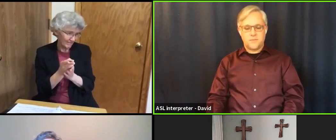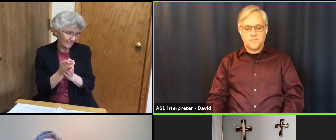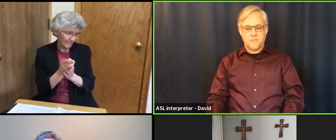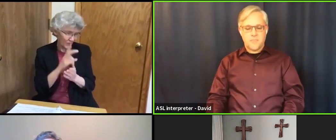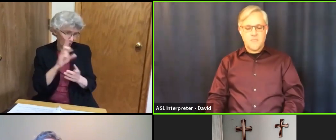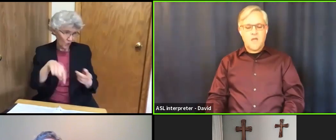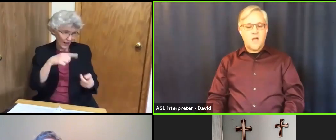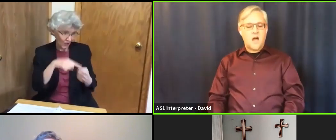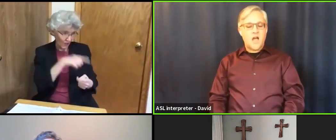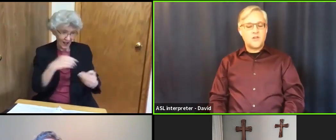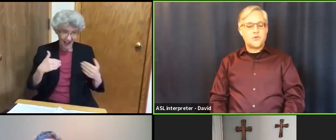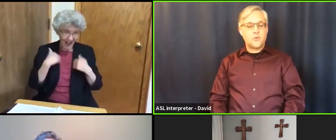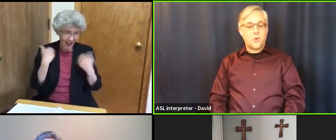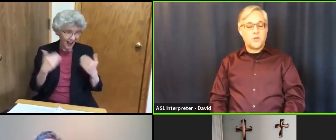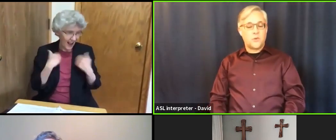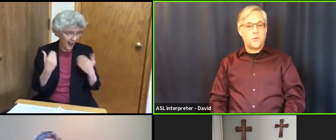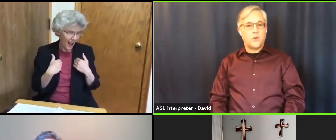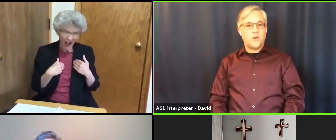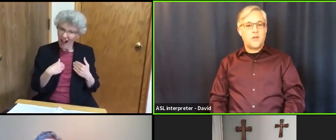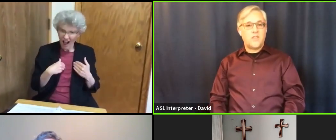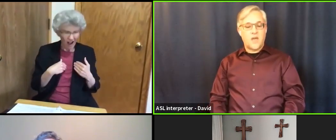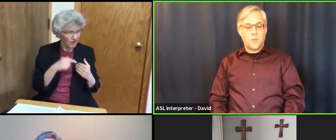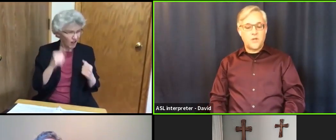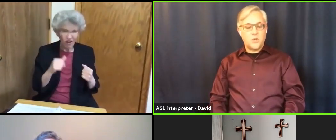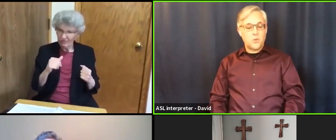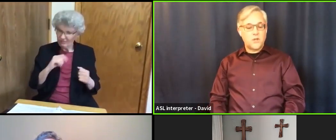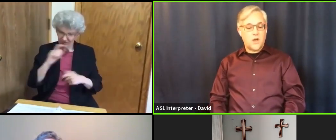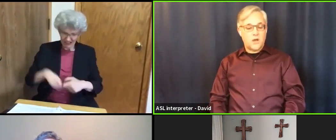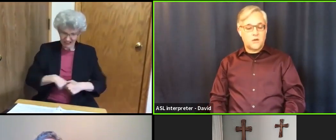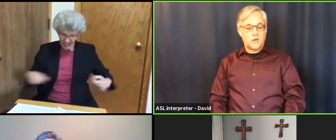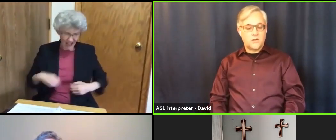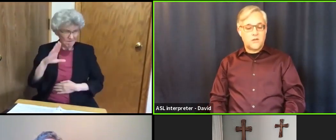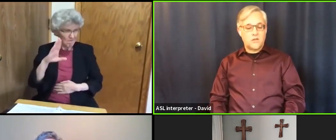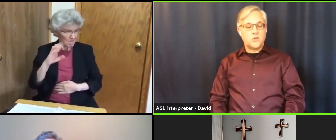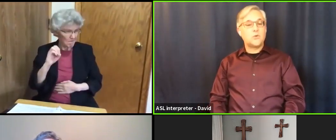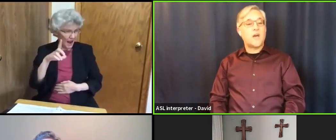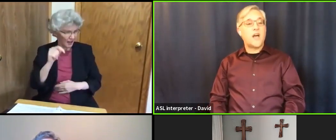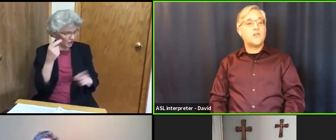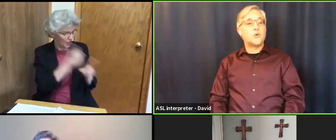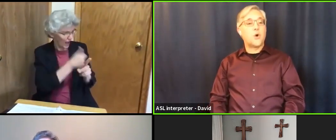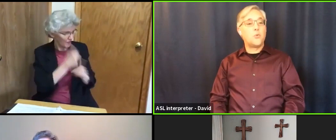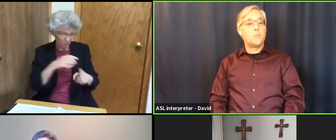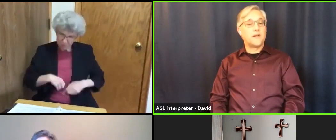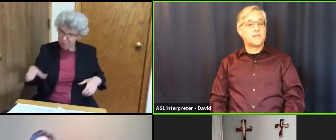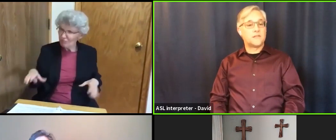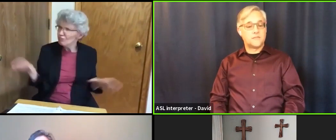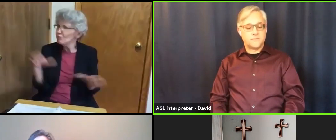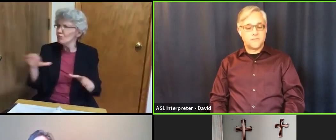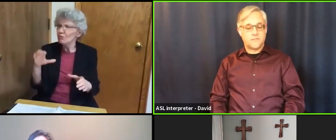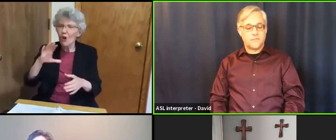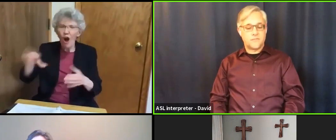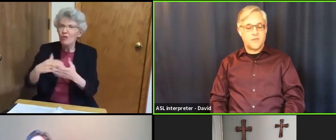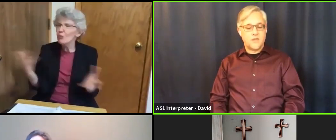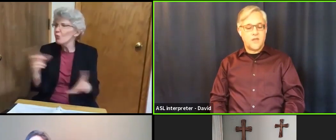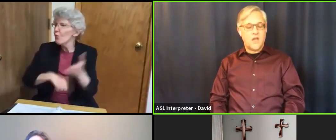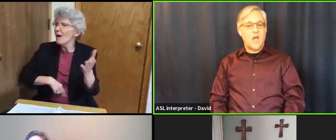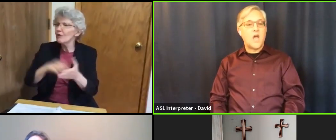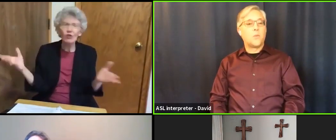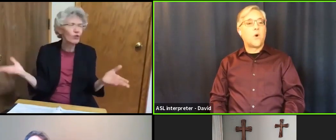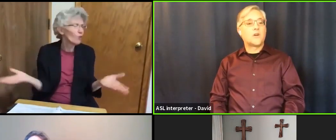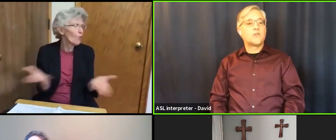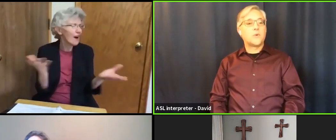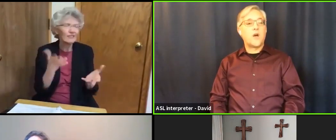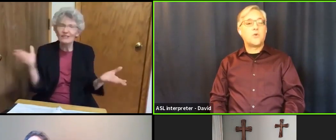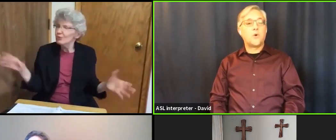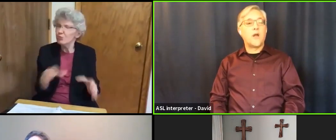sheep. I assure you that when you were young, you tied your own belt